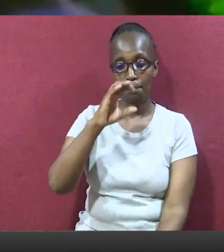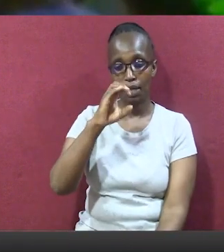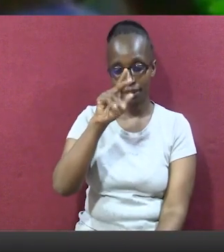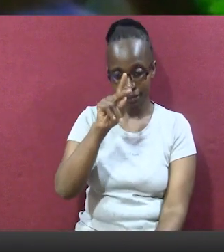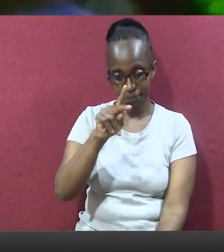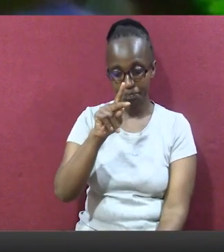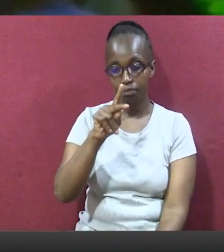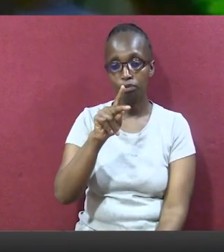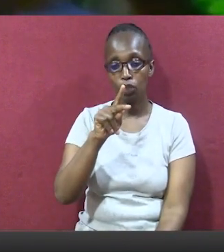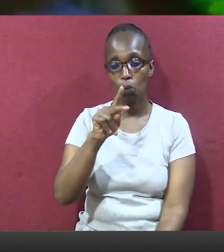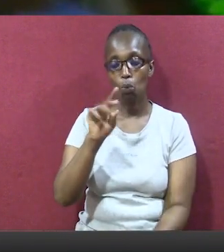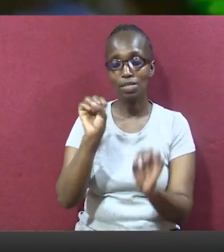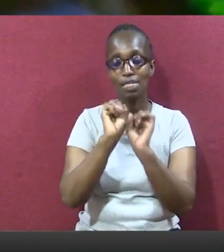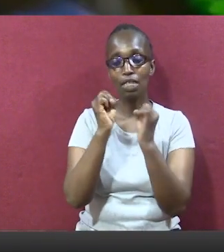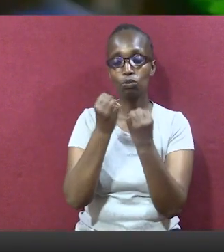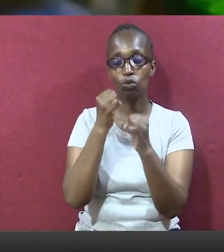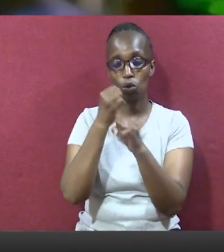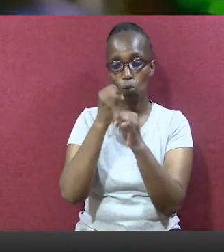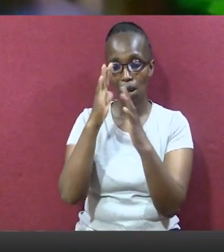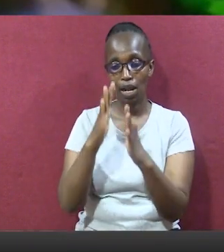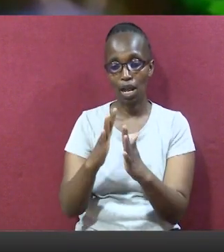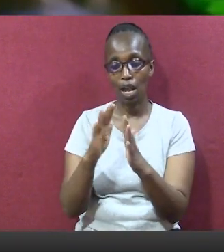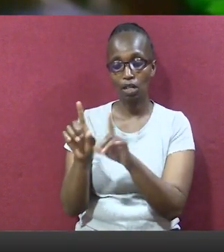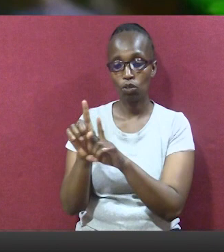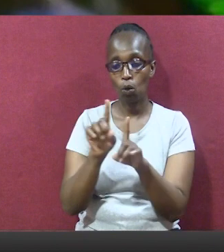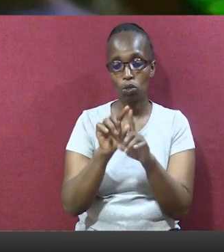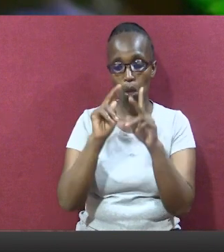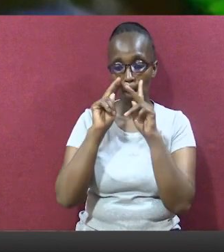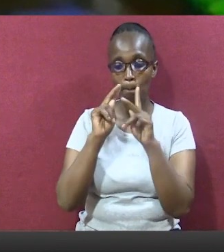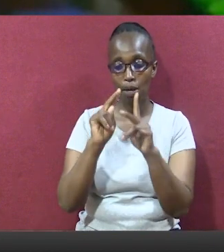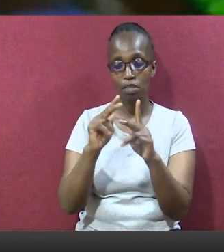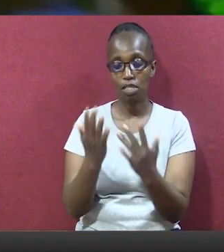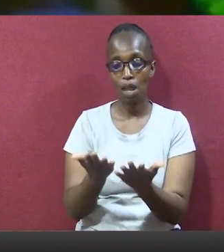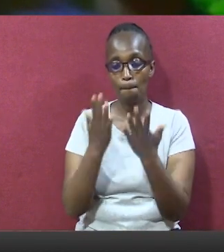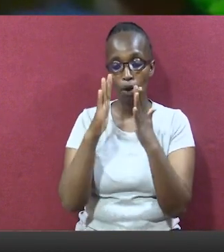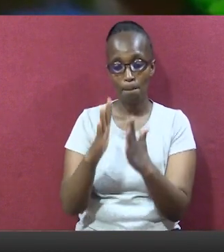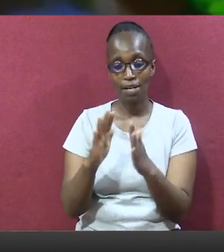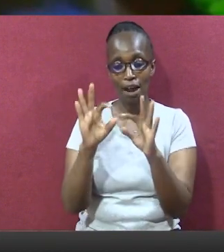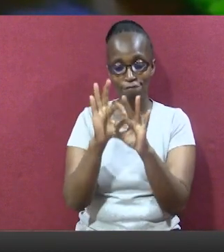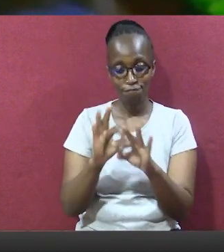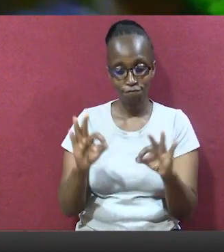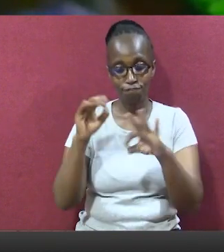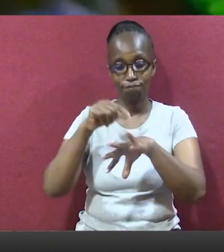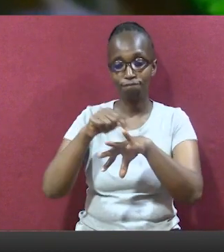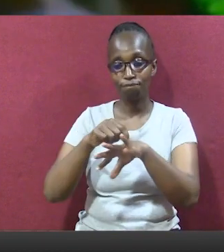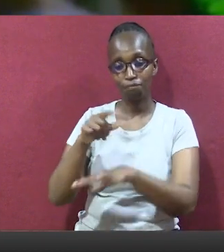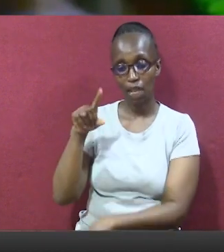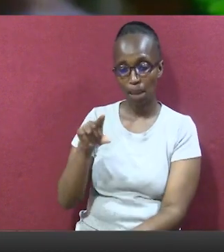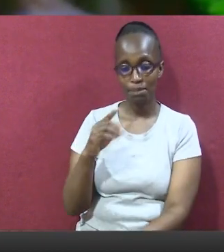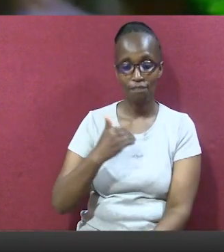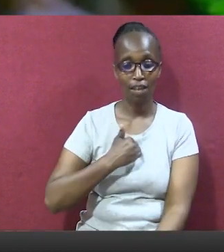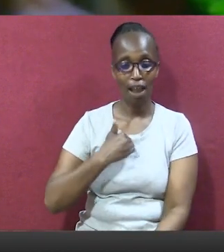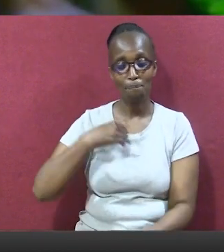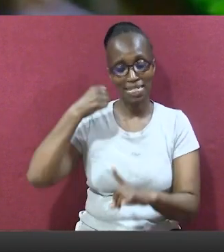Patrick pia ni social worker wa justice and peace katika Eldoret Diocese, katika eneo la Kerio Valley. Kwa